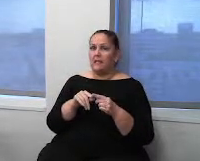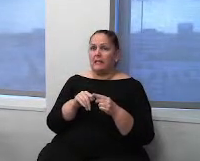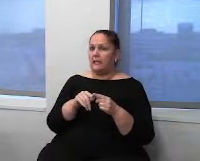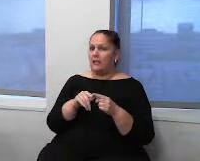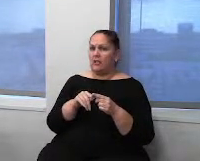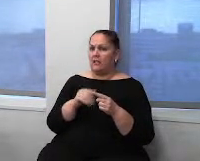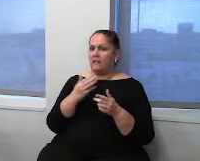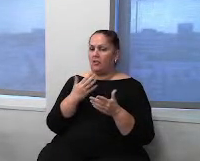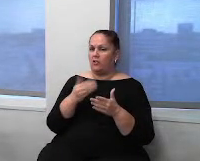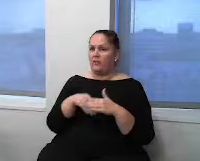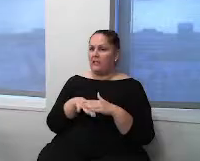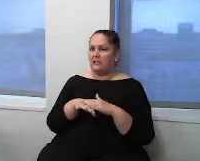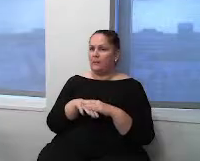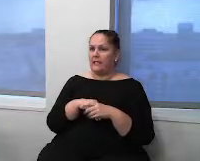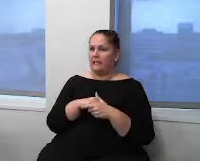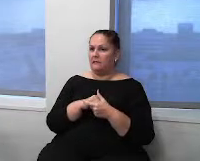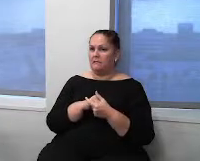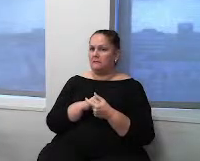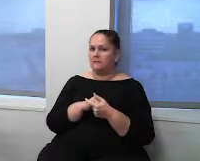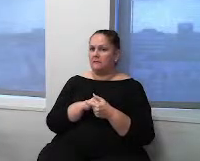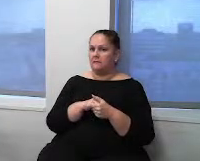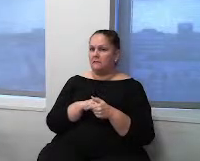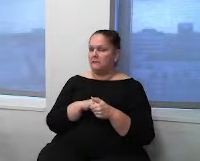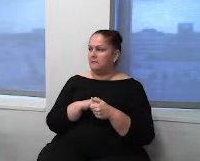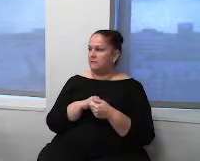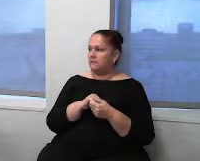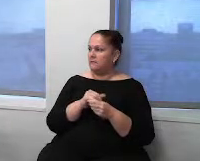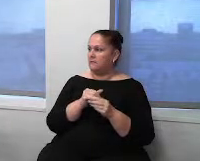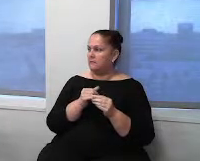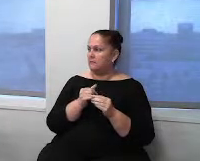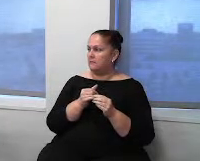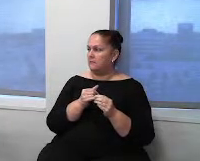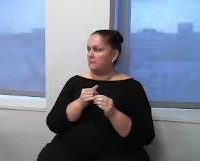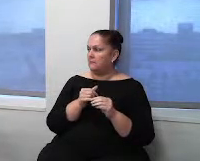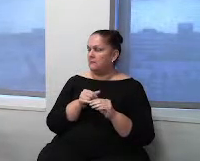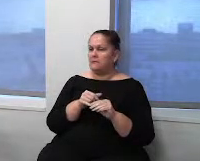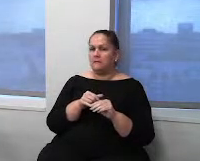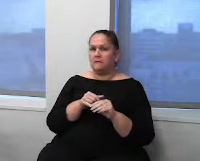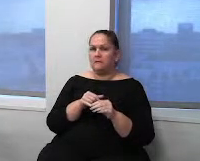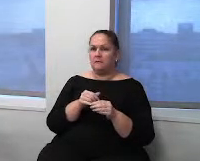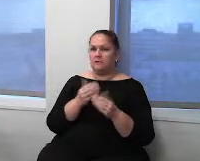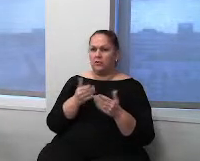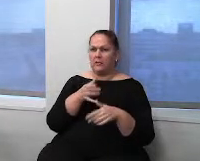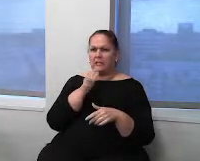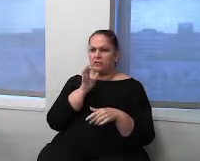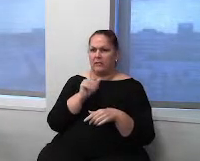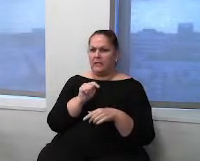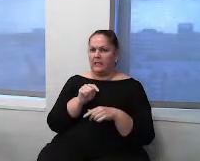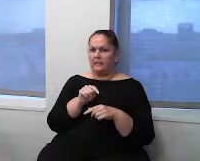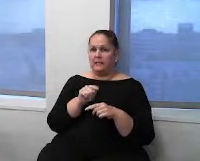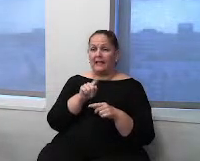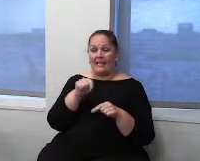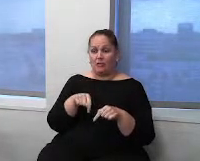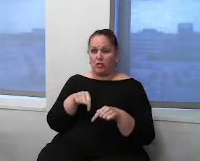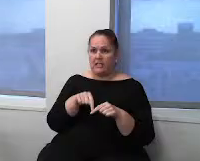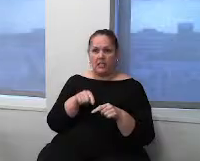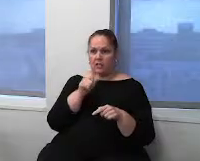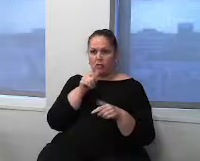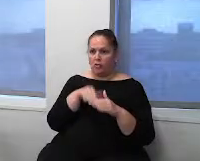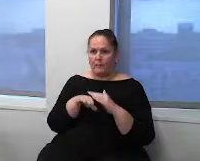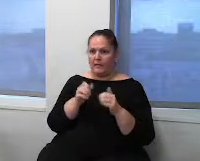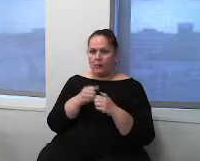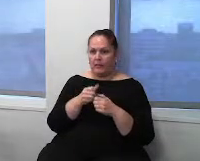Now, the distribution pole and conductor repair program goes to repairing electrical pole wiring, right?